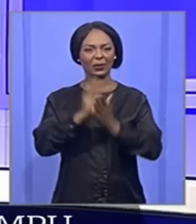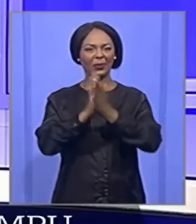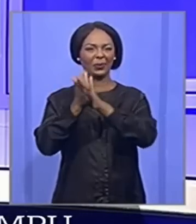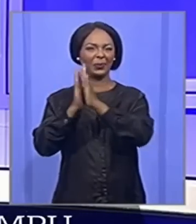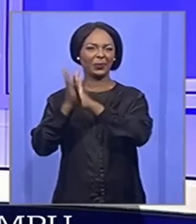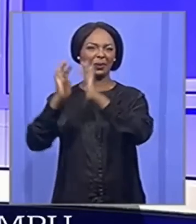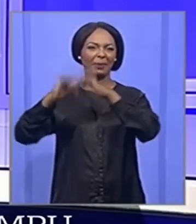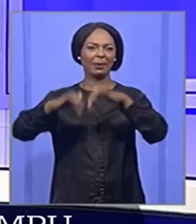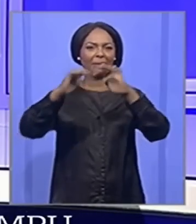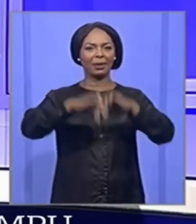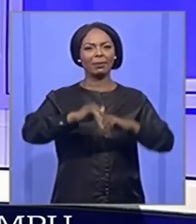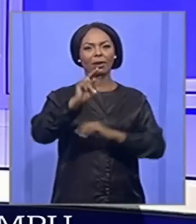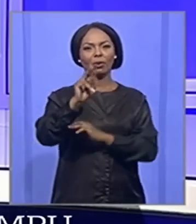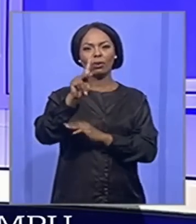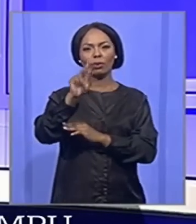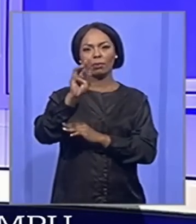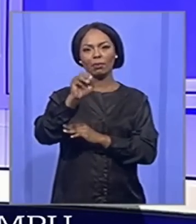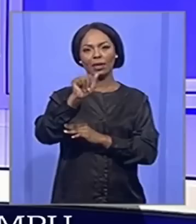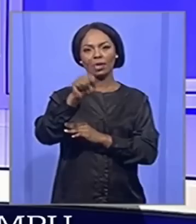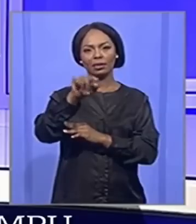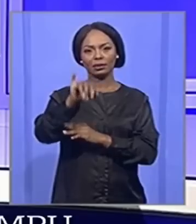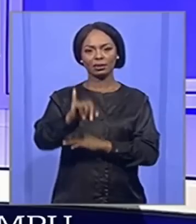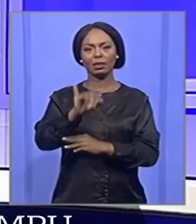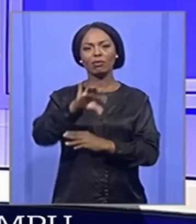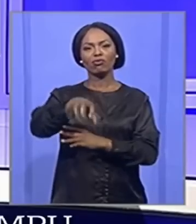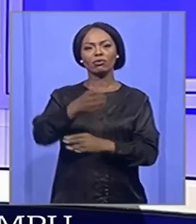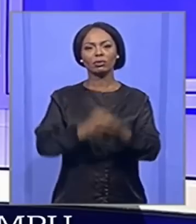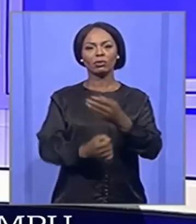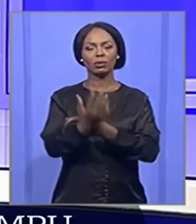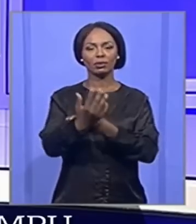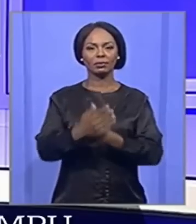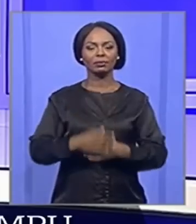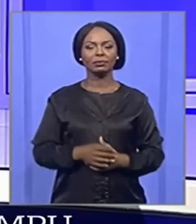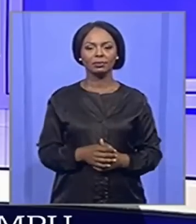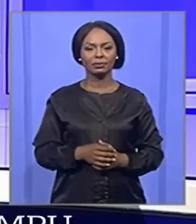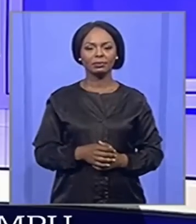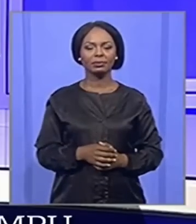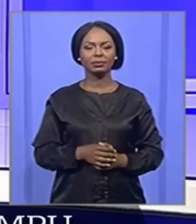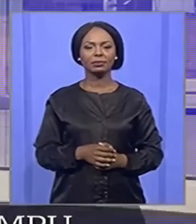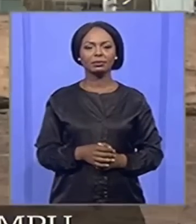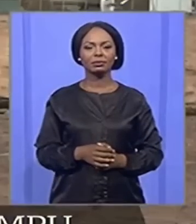Nkomazi masepaleng wa Chief Albert Luthuli provinseng ya Mpumalanga.